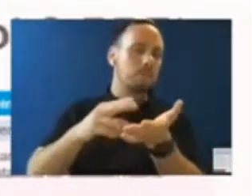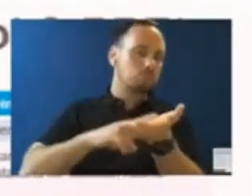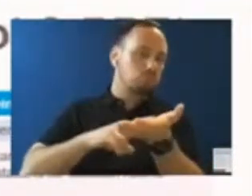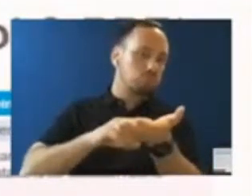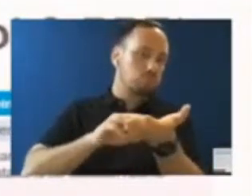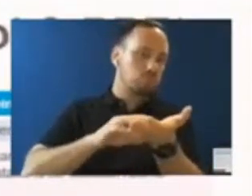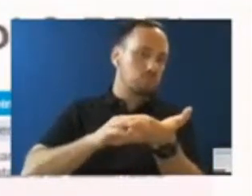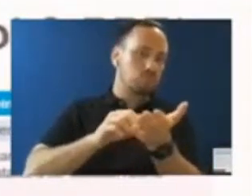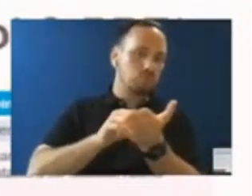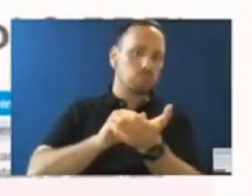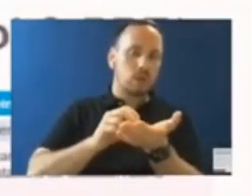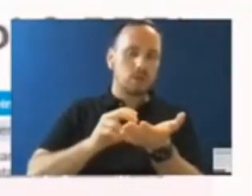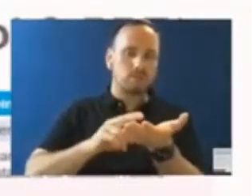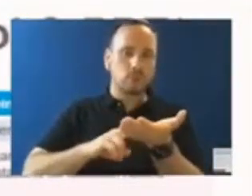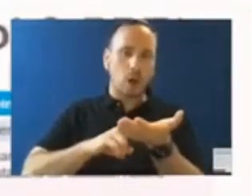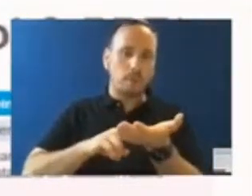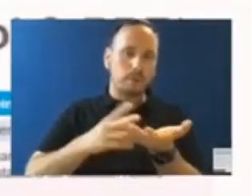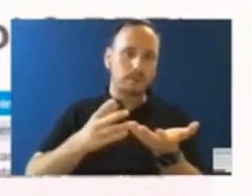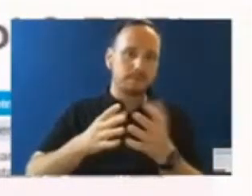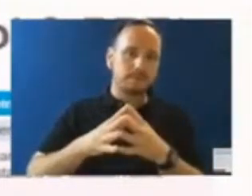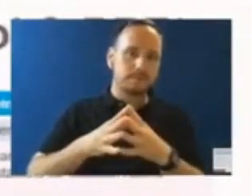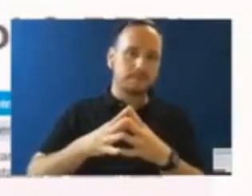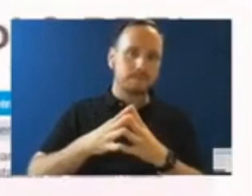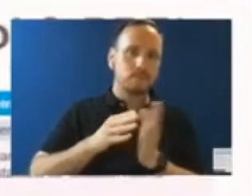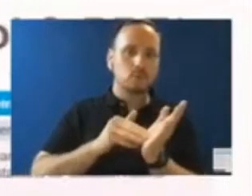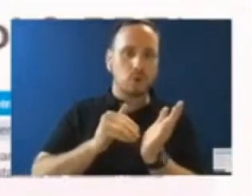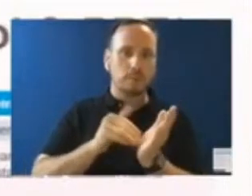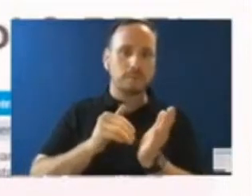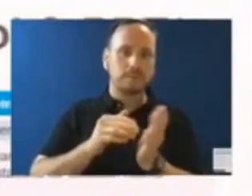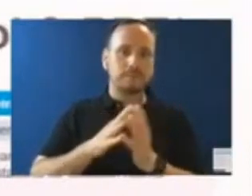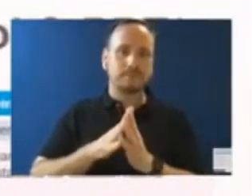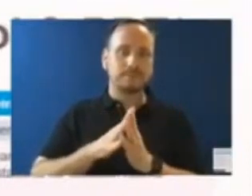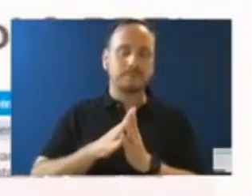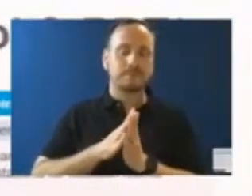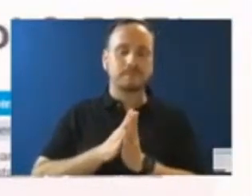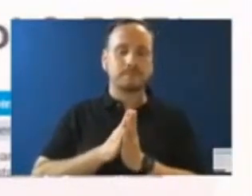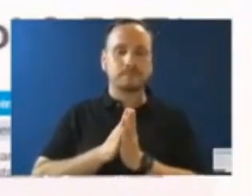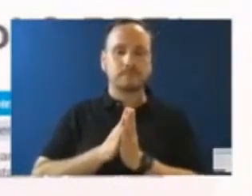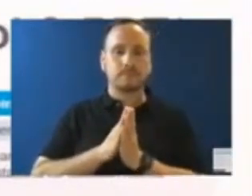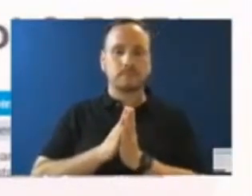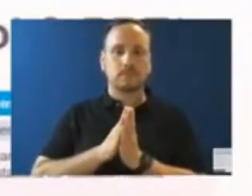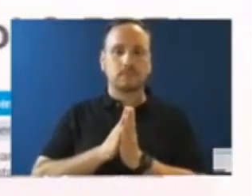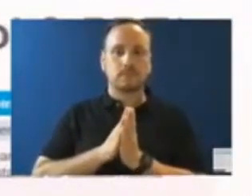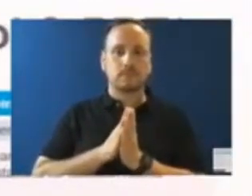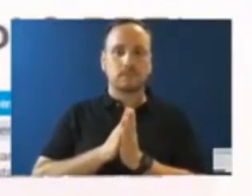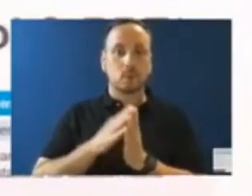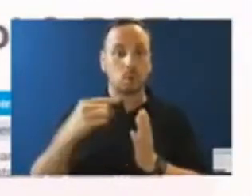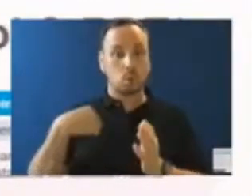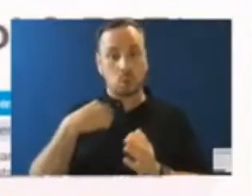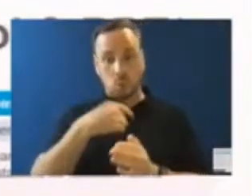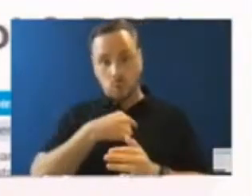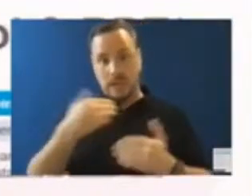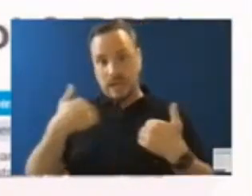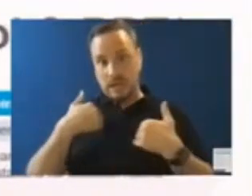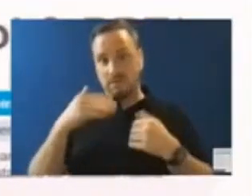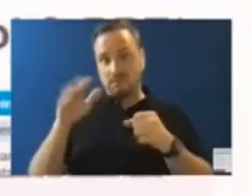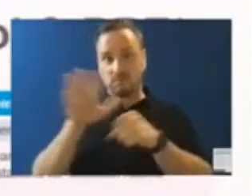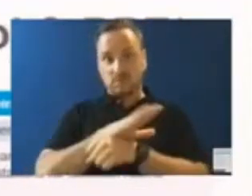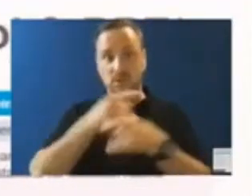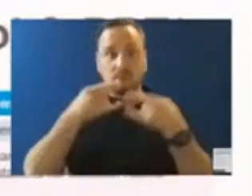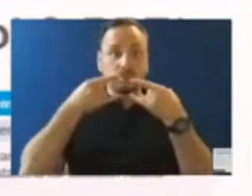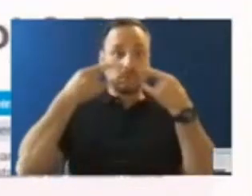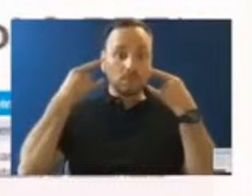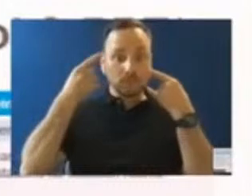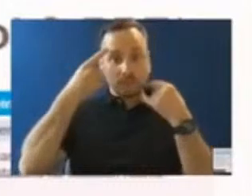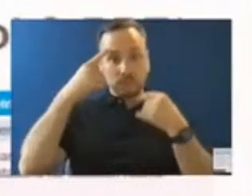students. We have distributed to the schools and the departments face coverings for staff and students, both the cloth face coverings as